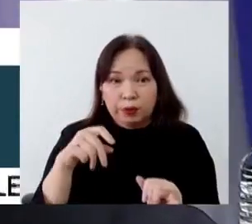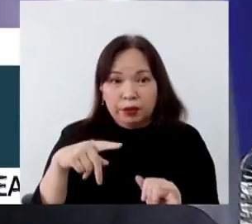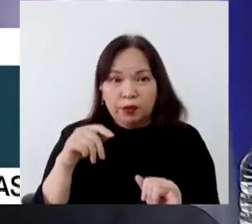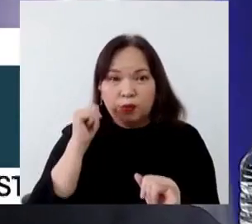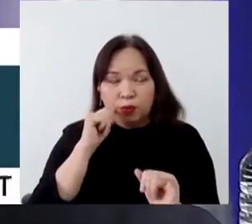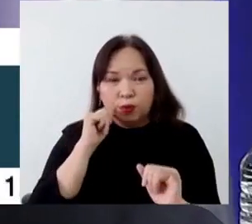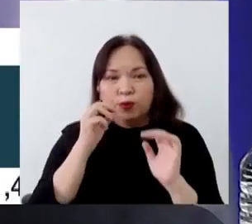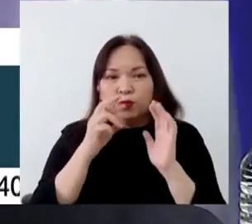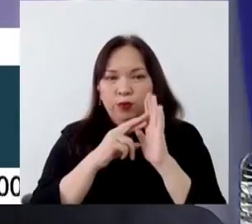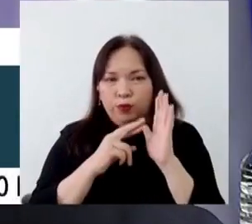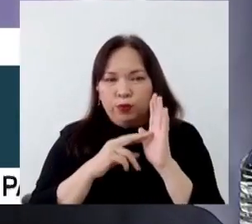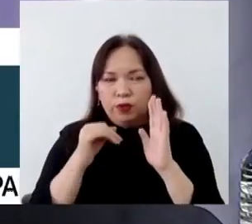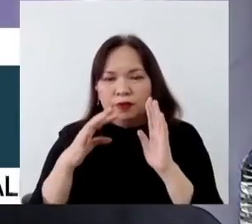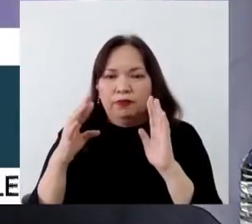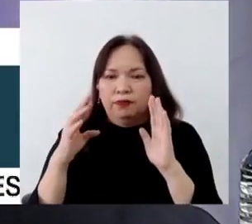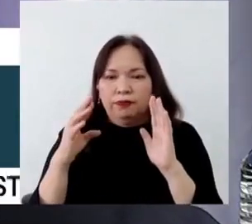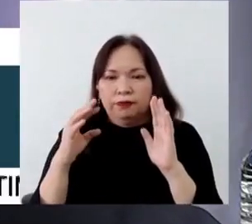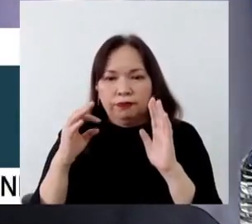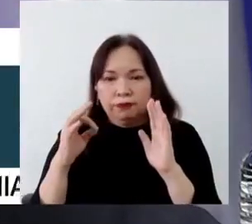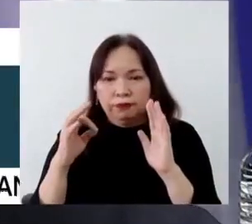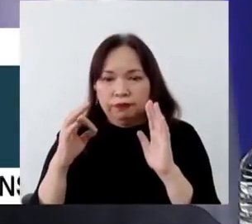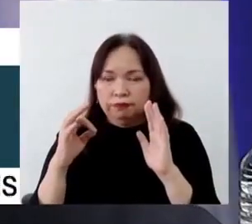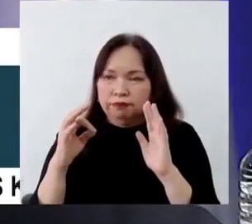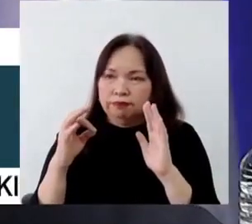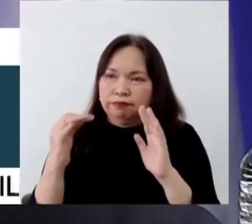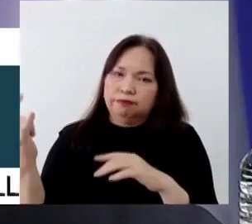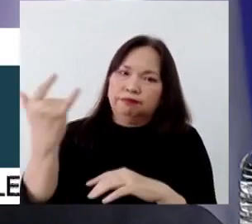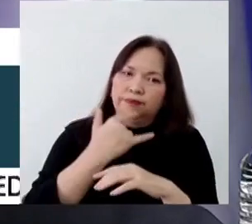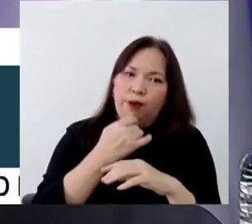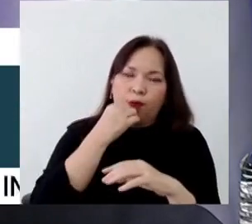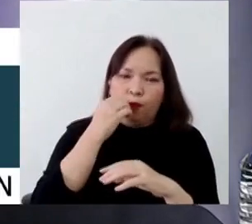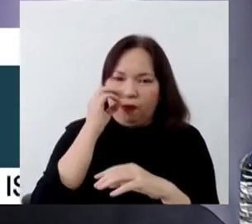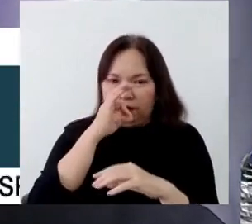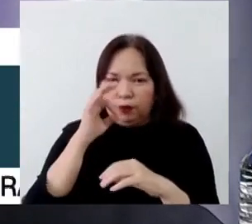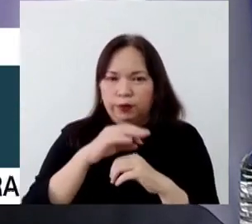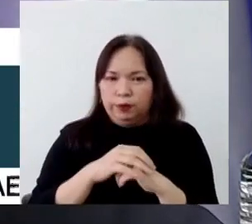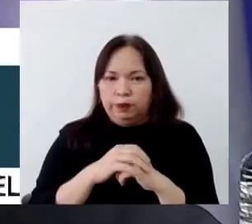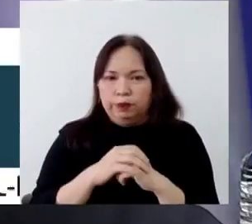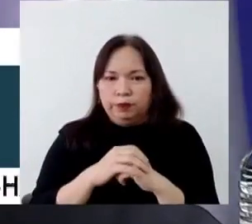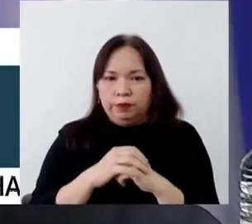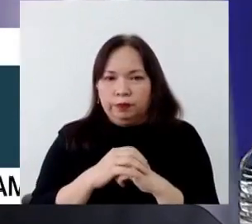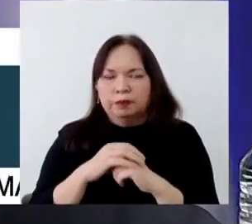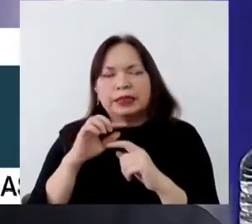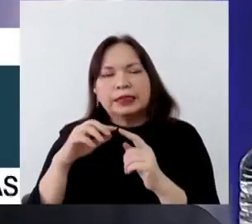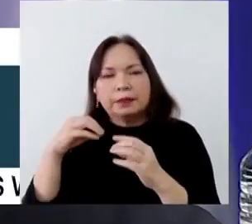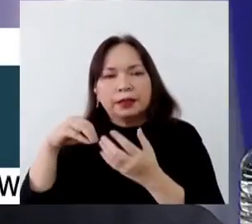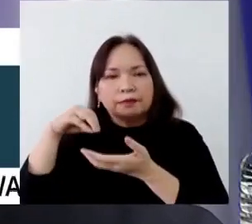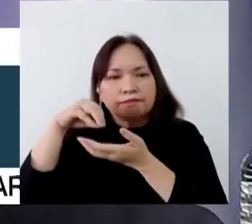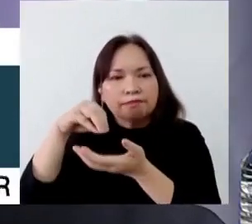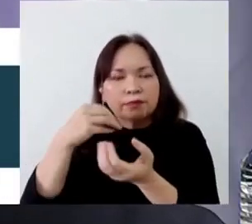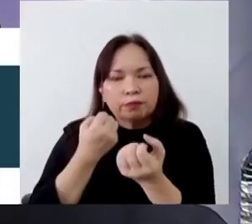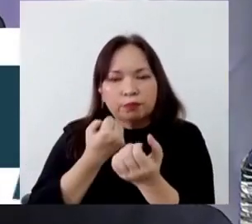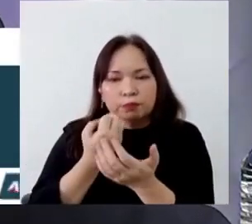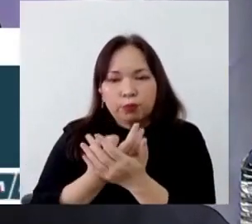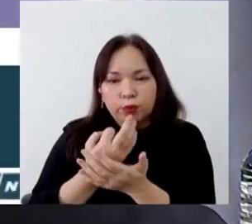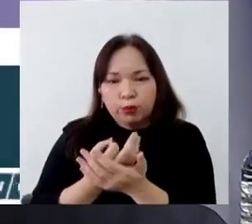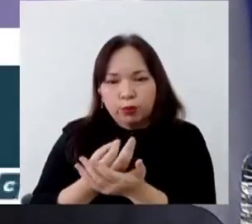No? And of course, that includes the receipt of ayuda, or financial assistance.